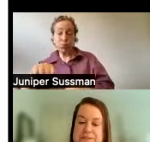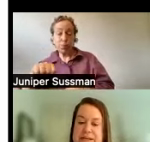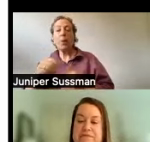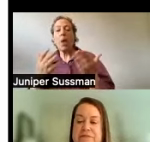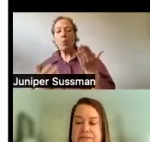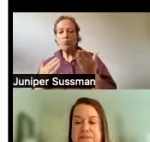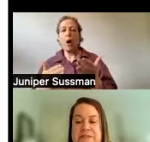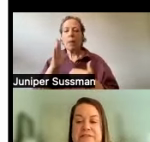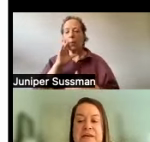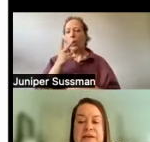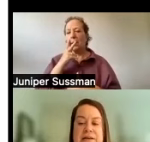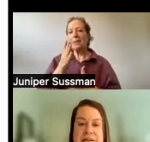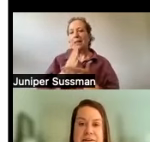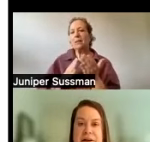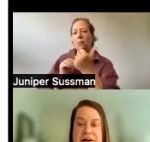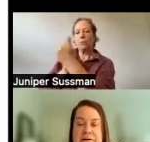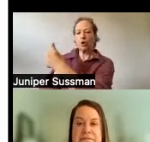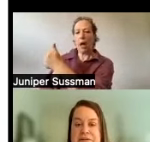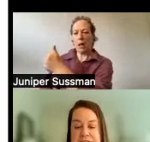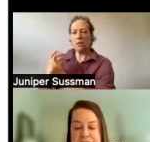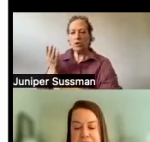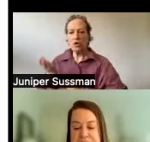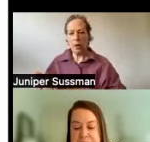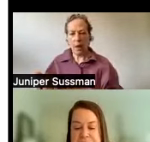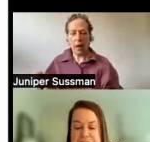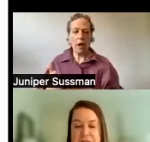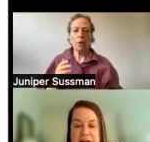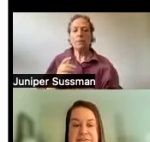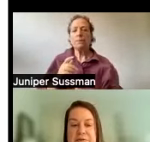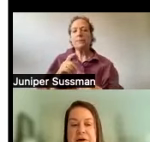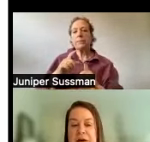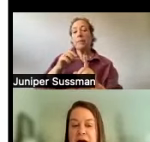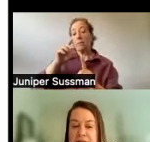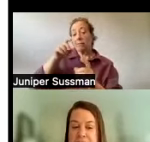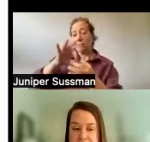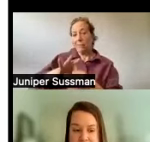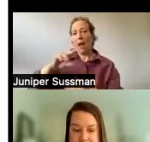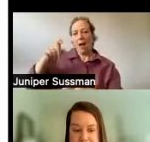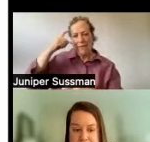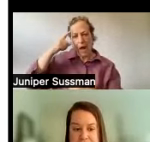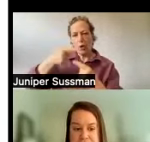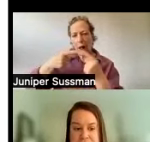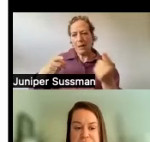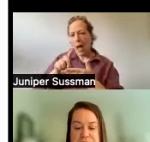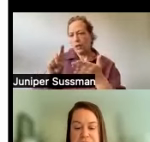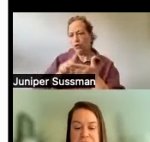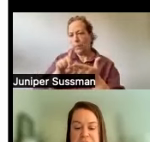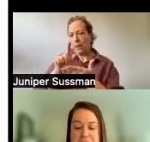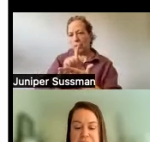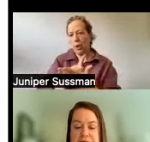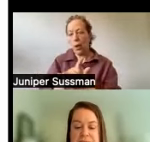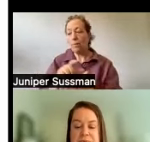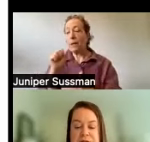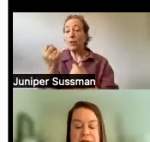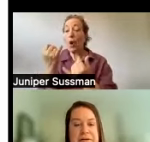our focus again for this series is on federal anti-discrimination law. So on that point, I'm going to turn it over to